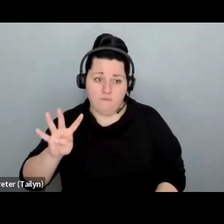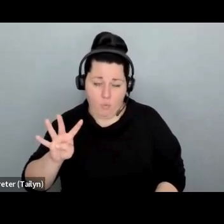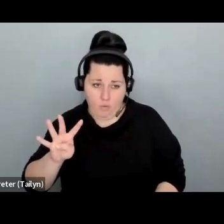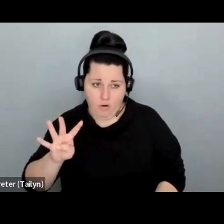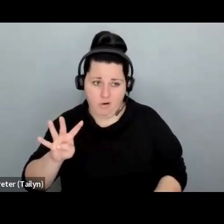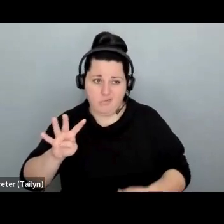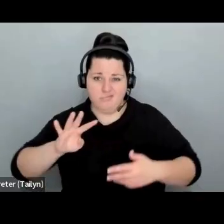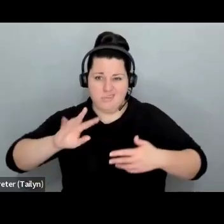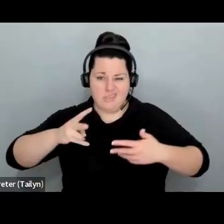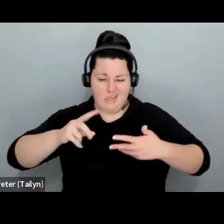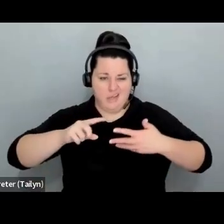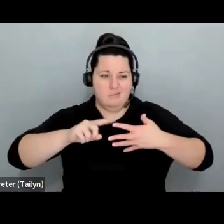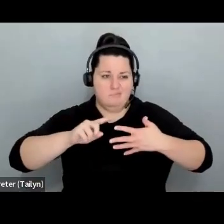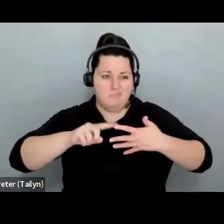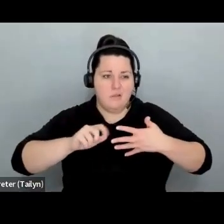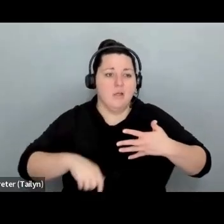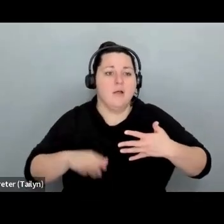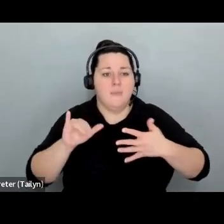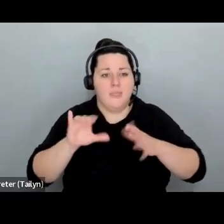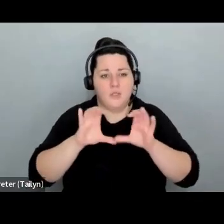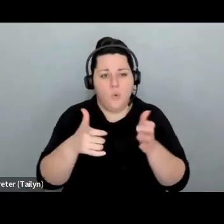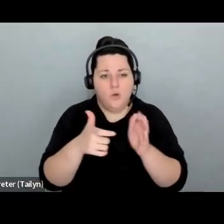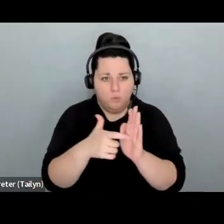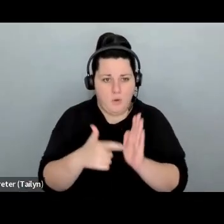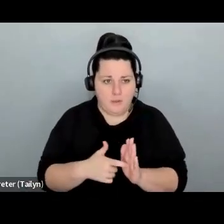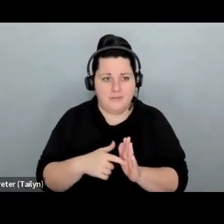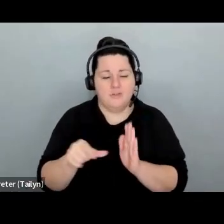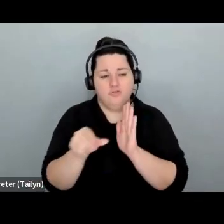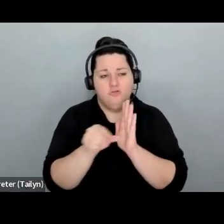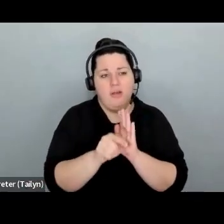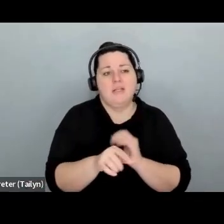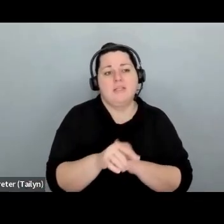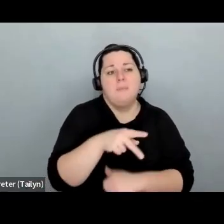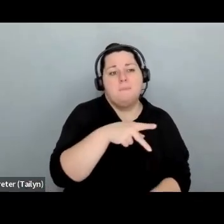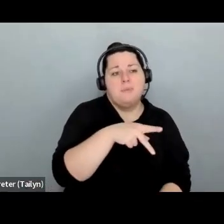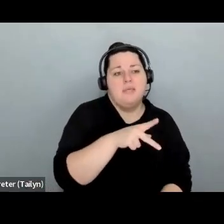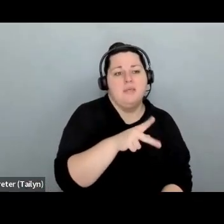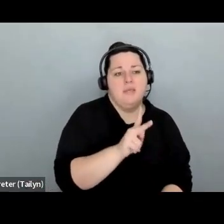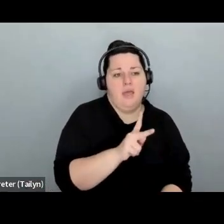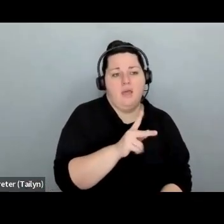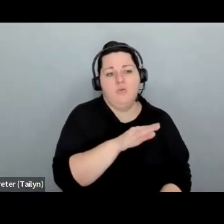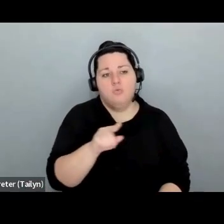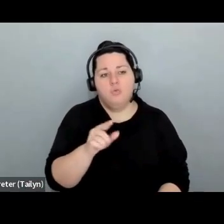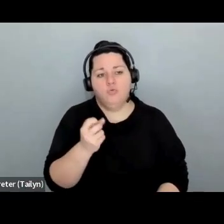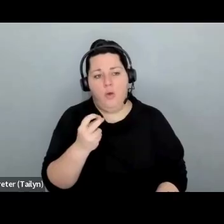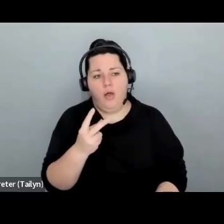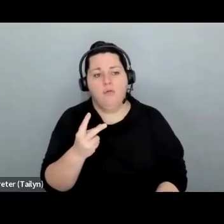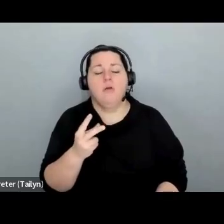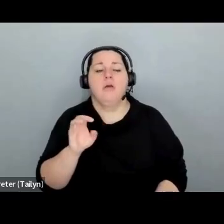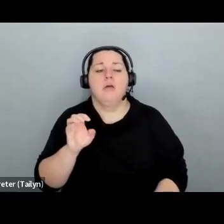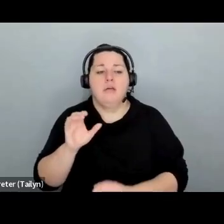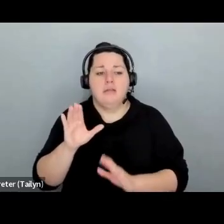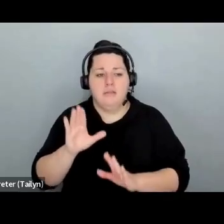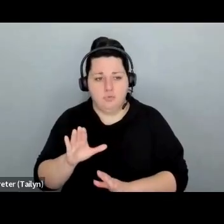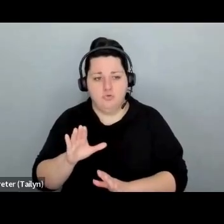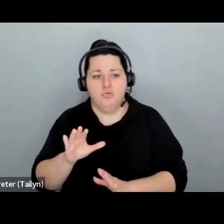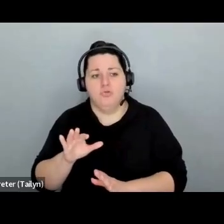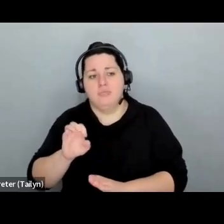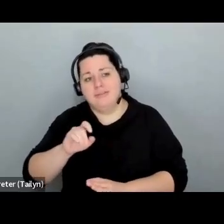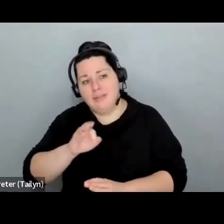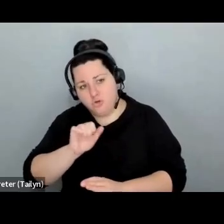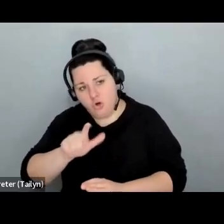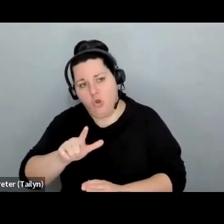6A-1.09-414, Course Requirements, Grades PK through 12, Exceptional Student Education. This